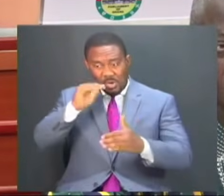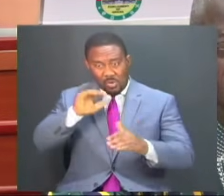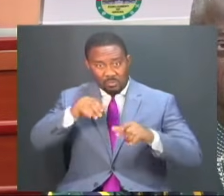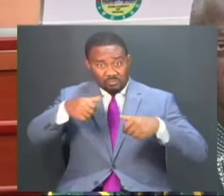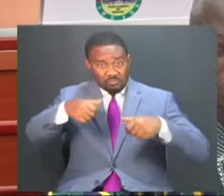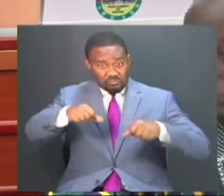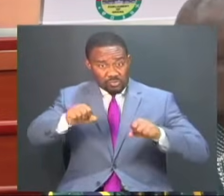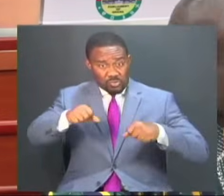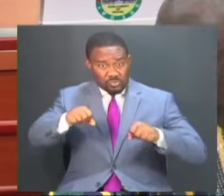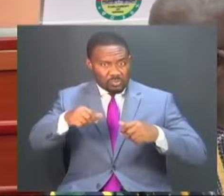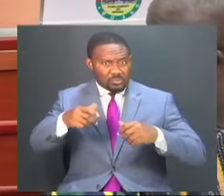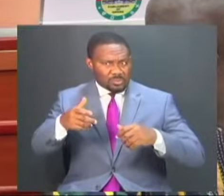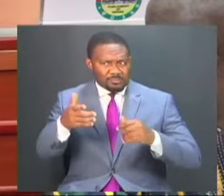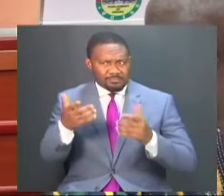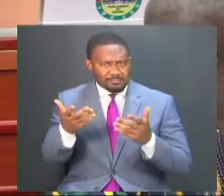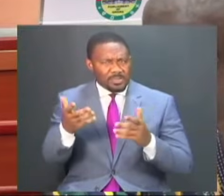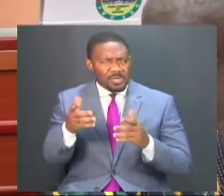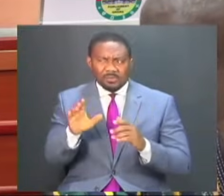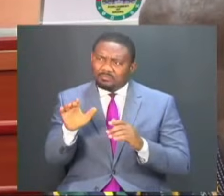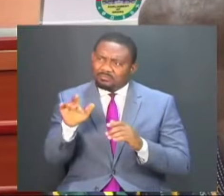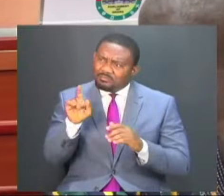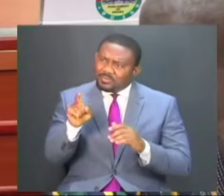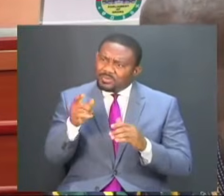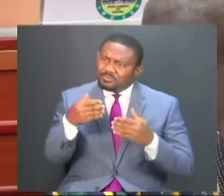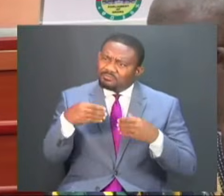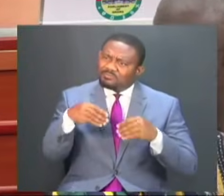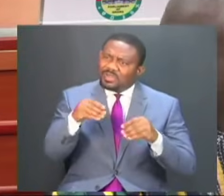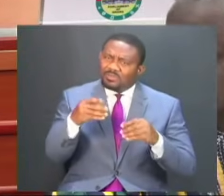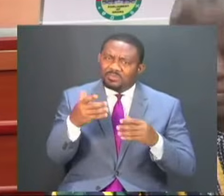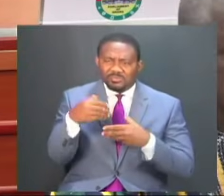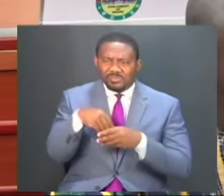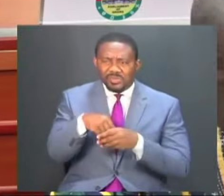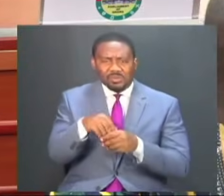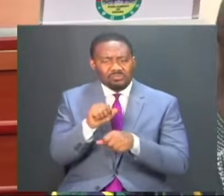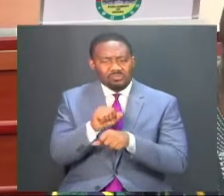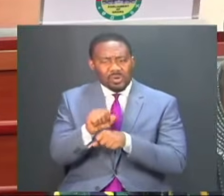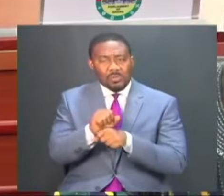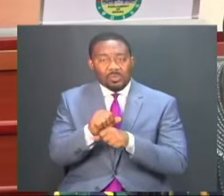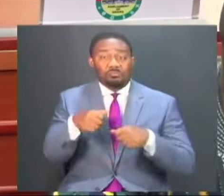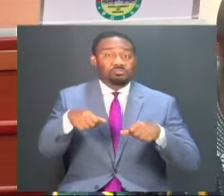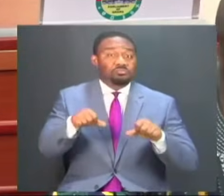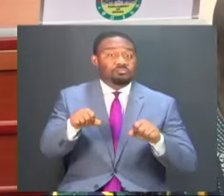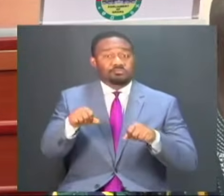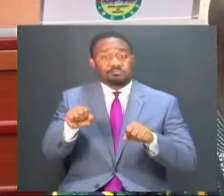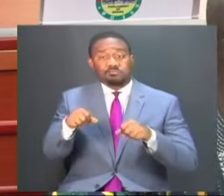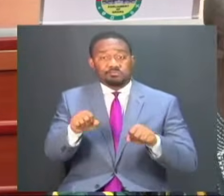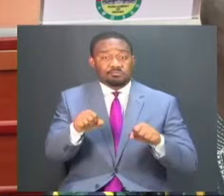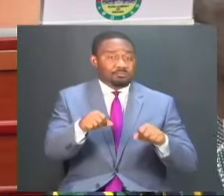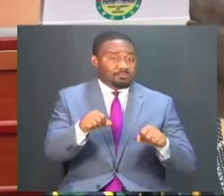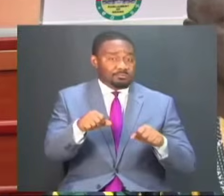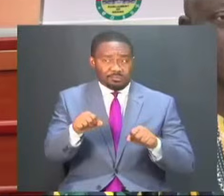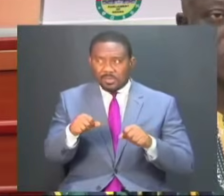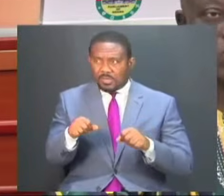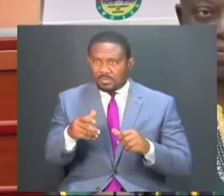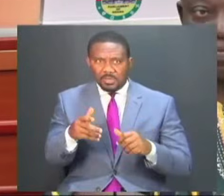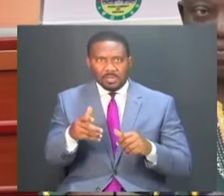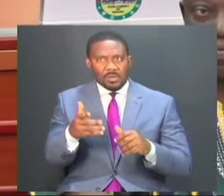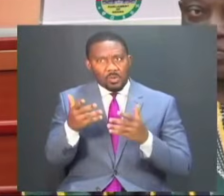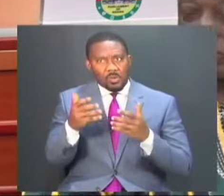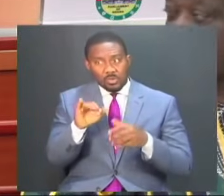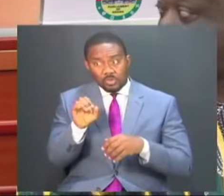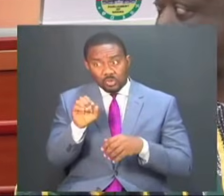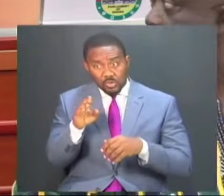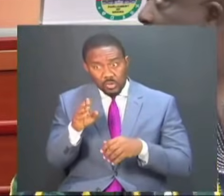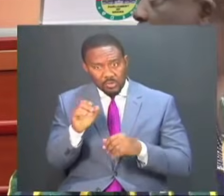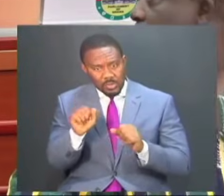will create jobs for our youth who are desirous to earn a living or have employment within the road